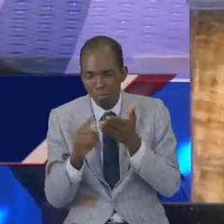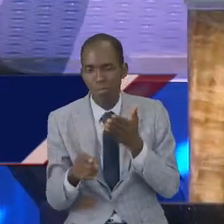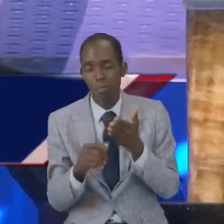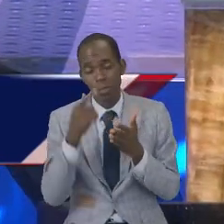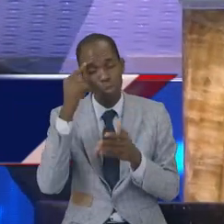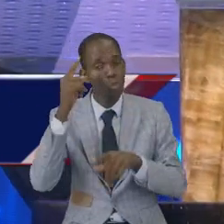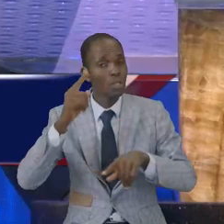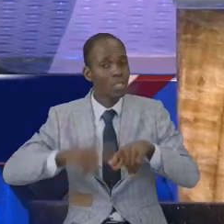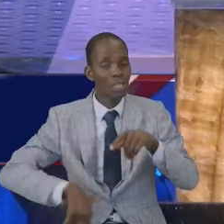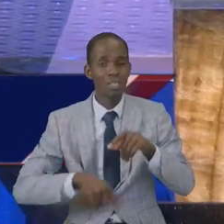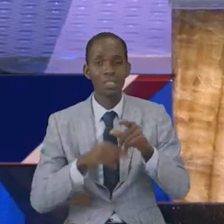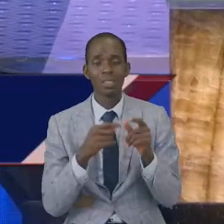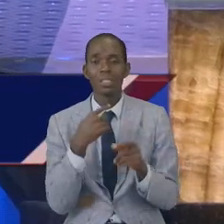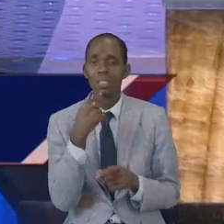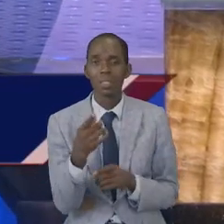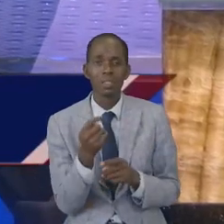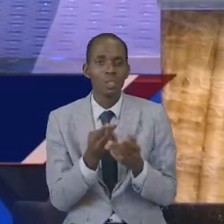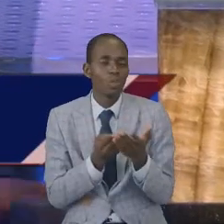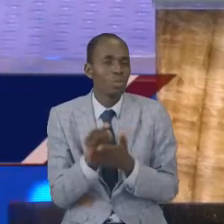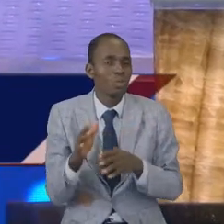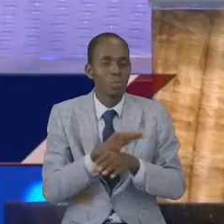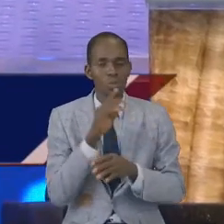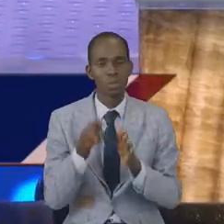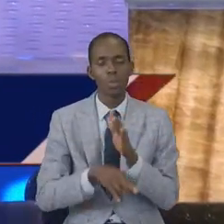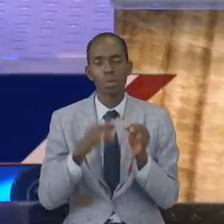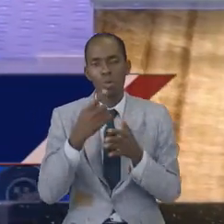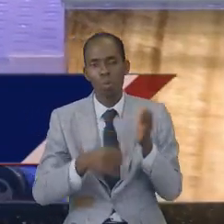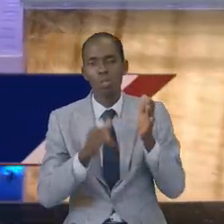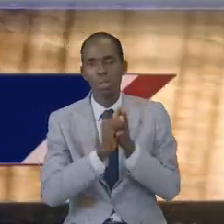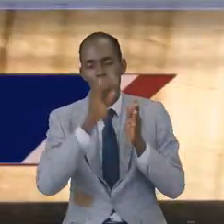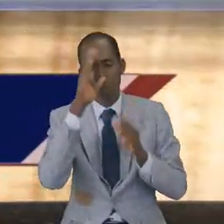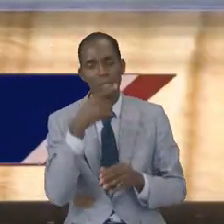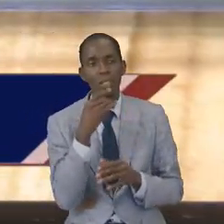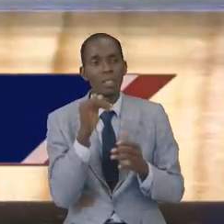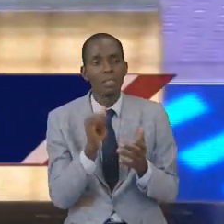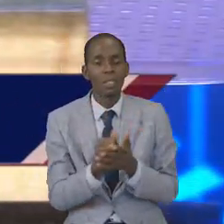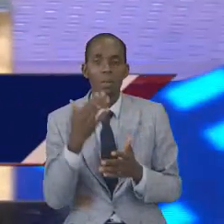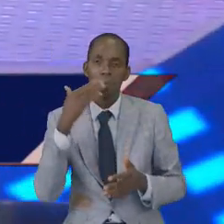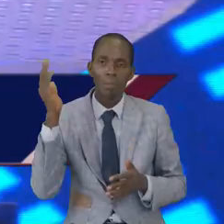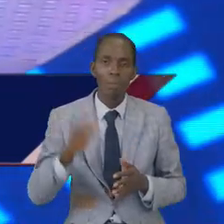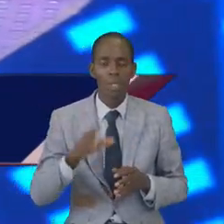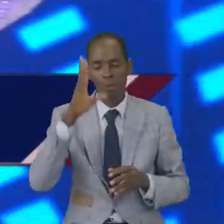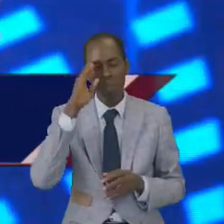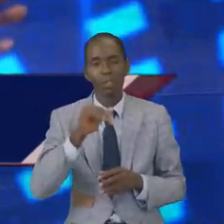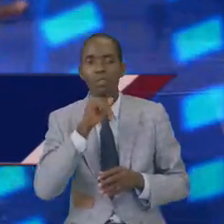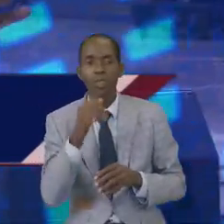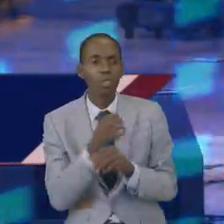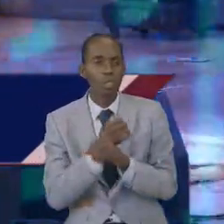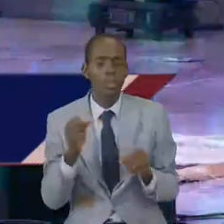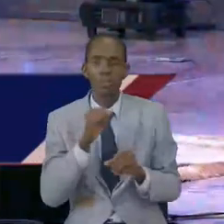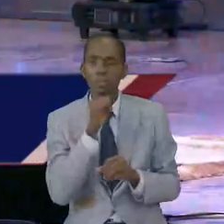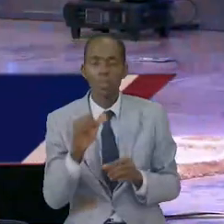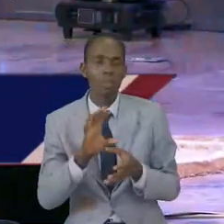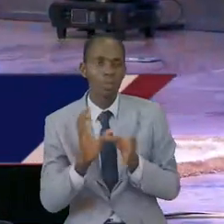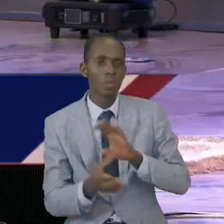never tell the truthfulness of what he's saying. And that froward man, unconverted, not born